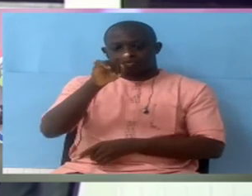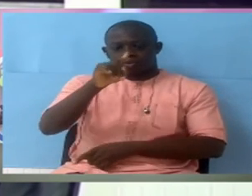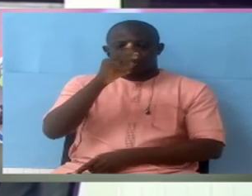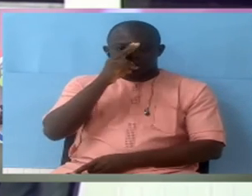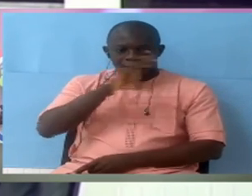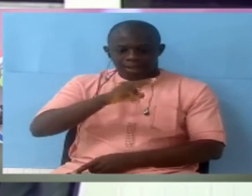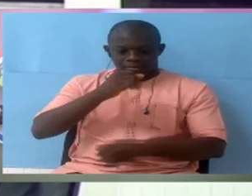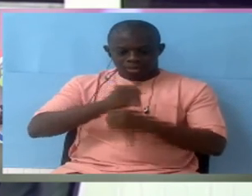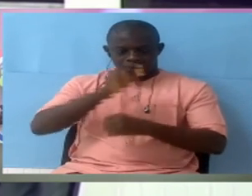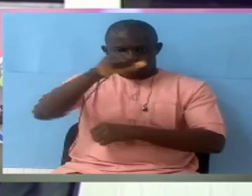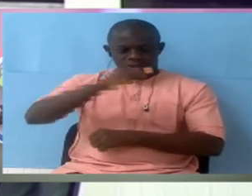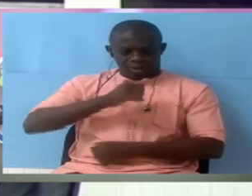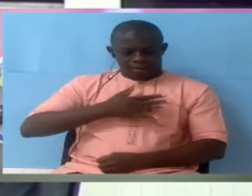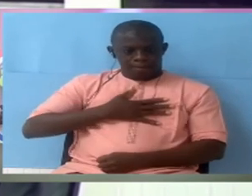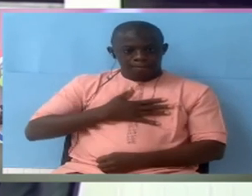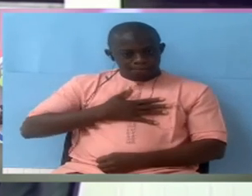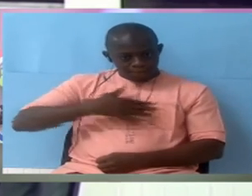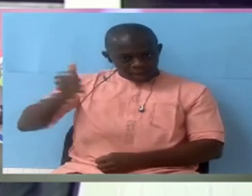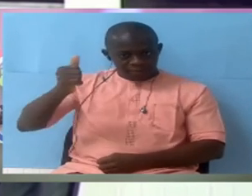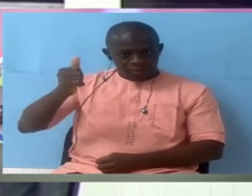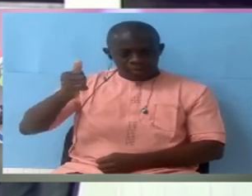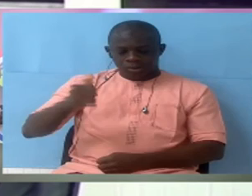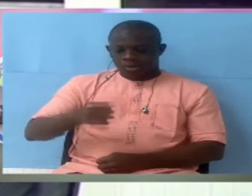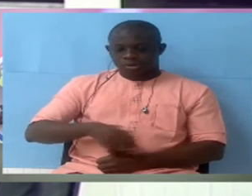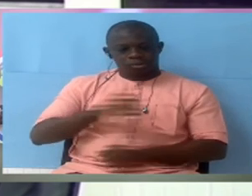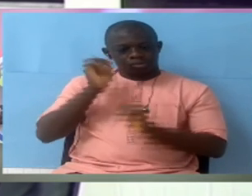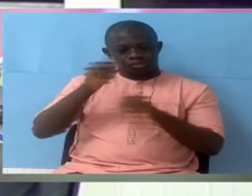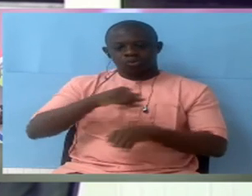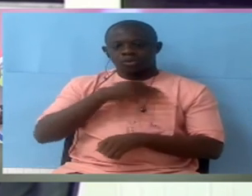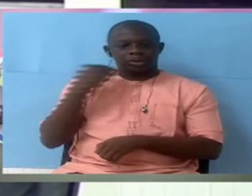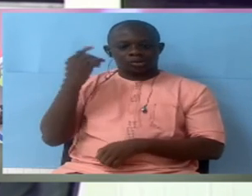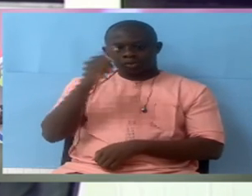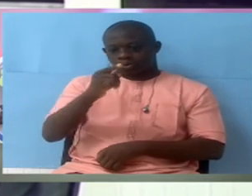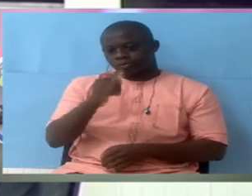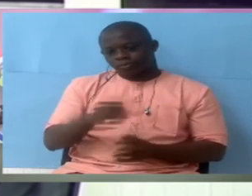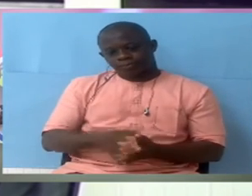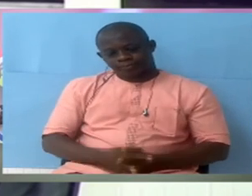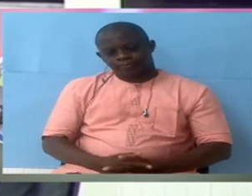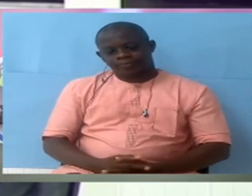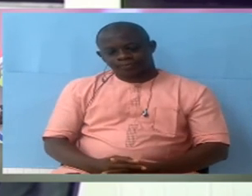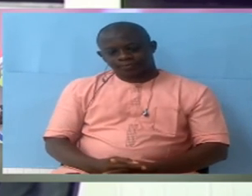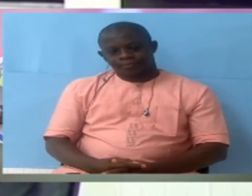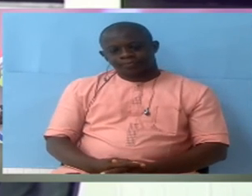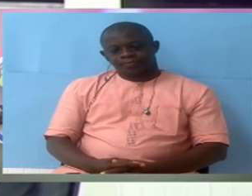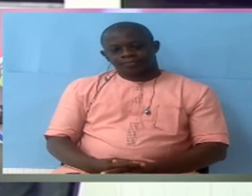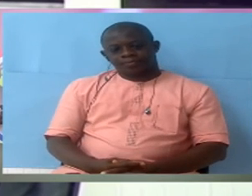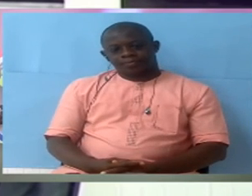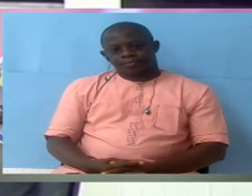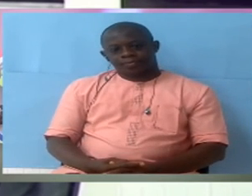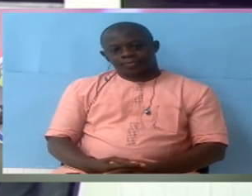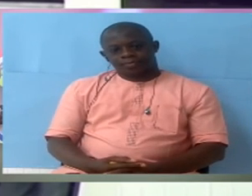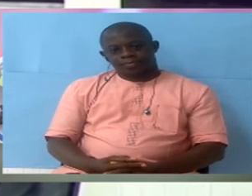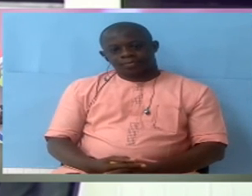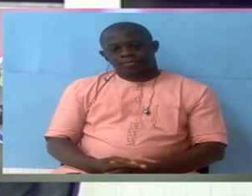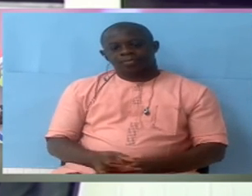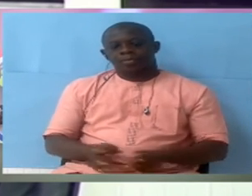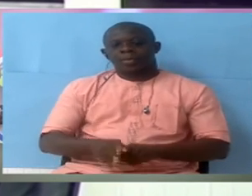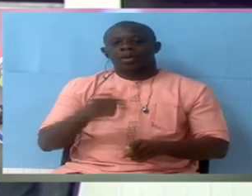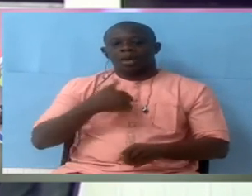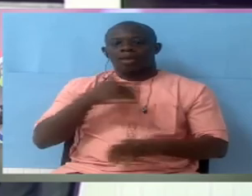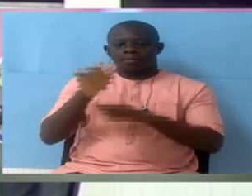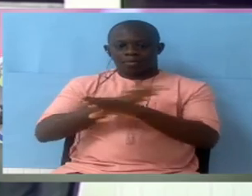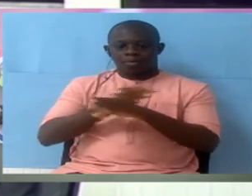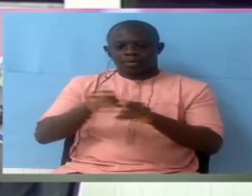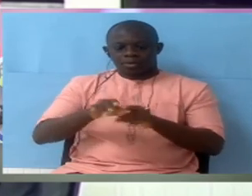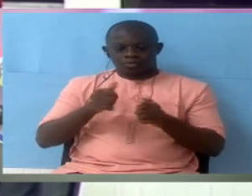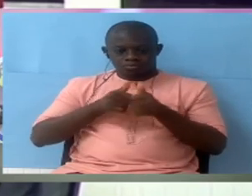to be brave, they will just kill you. Way bo bugge jaay njambar nak dañ la bugga reey de. Then I was escorted